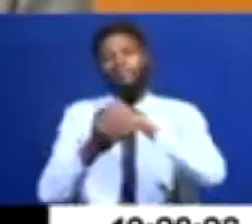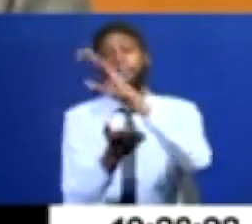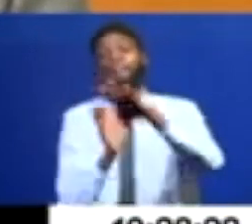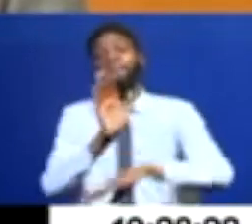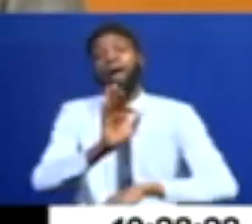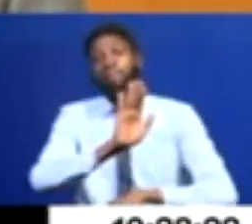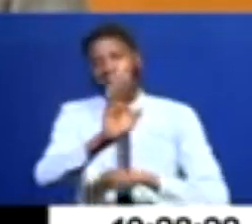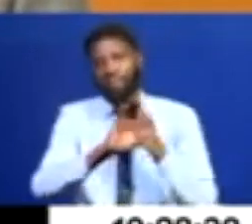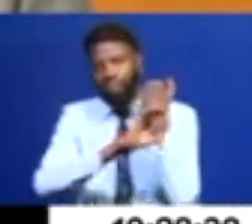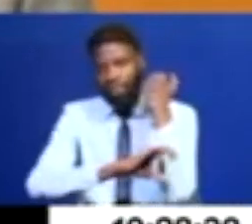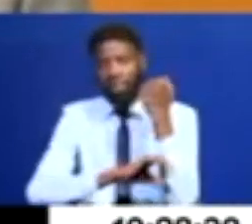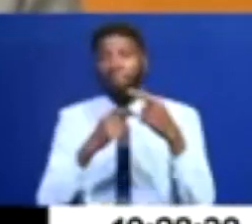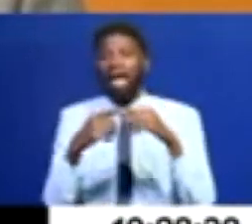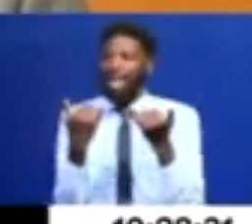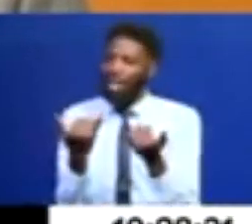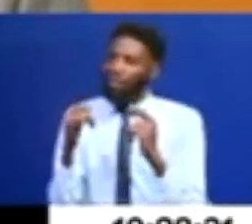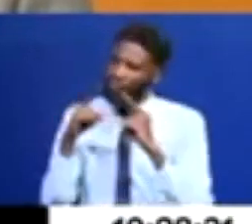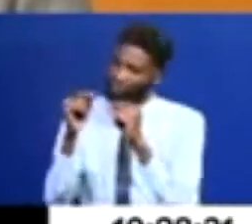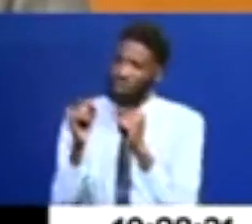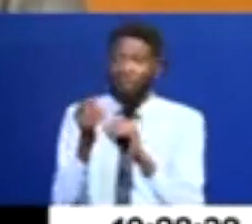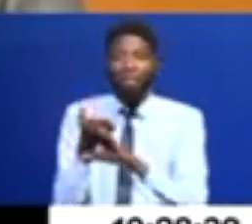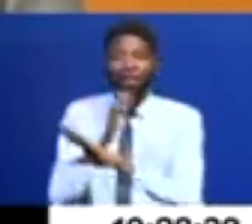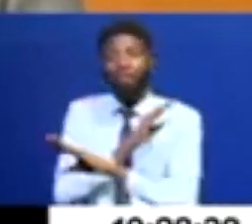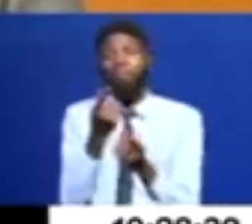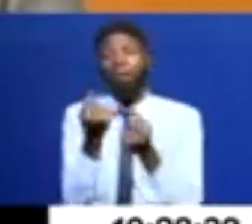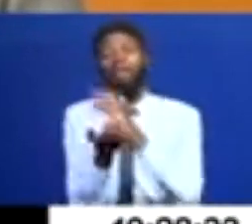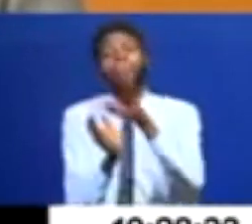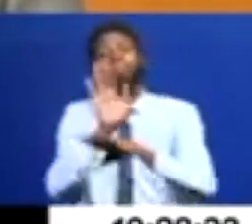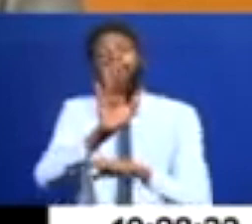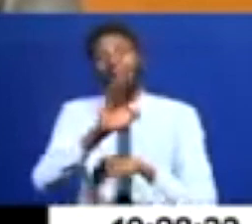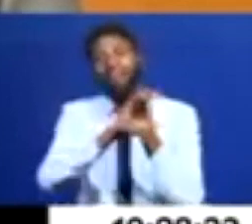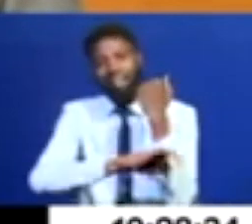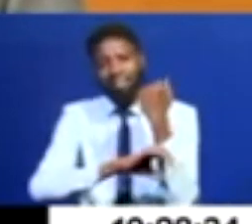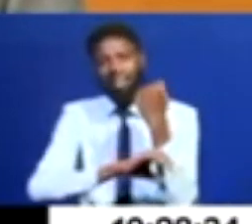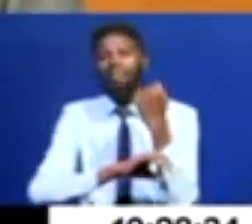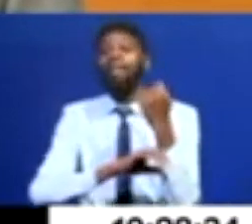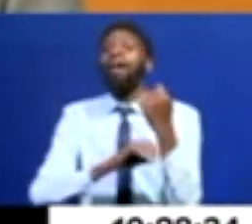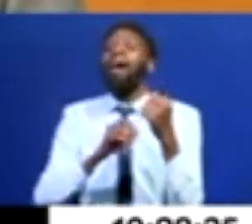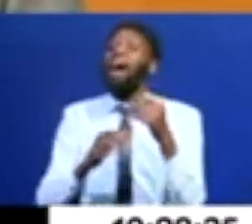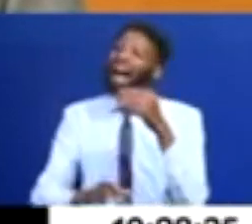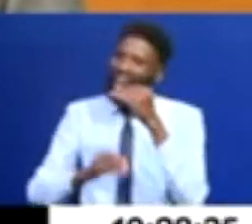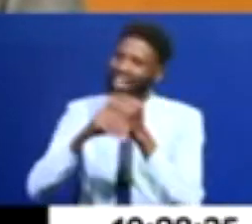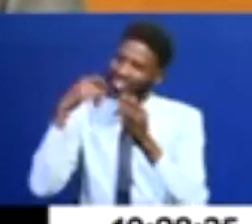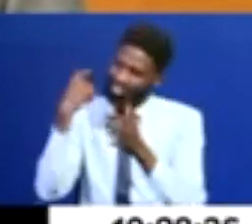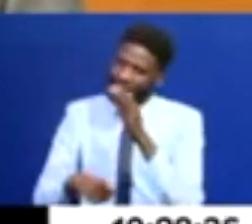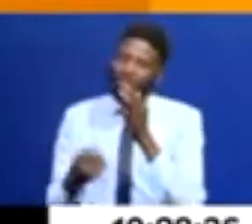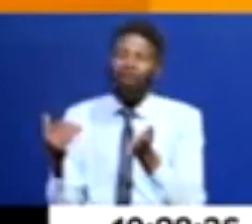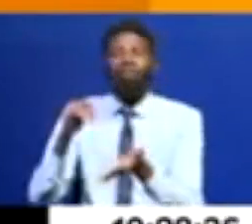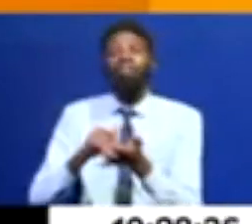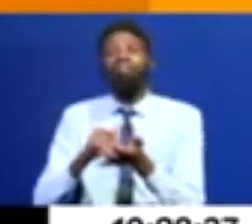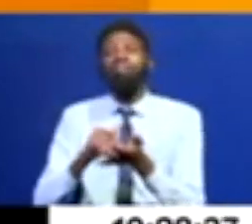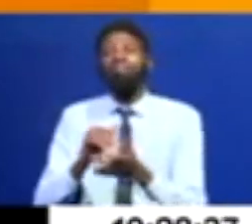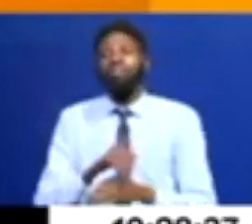have to ensure that you pay additional tax on the income. So you pay taxes first in Kenya. Exactly. Before you repatriate your